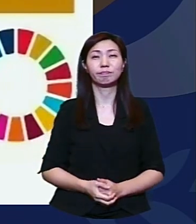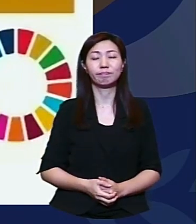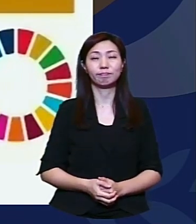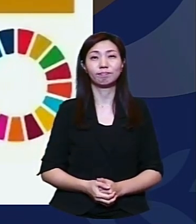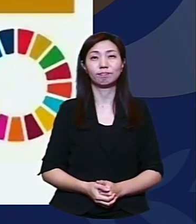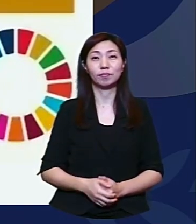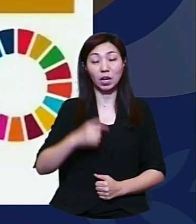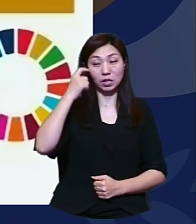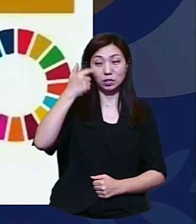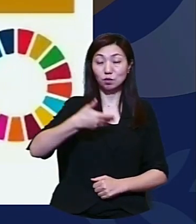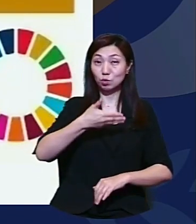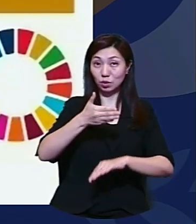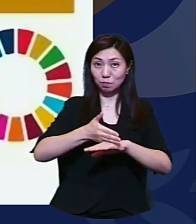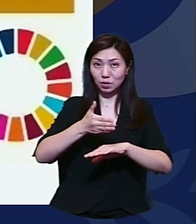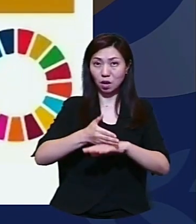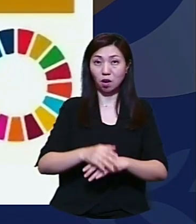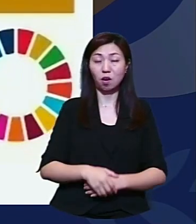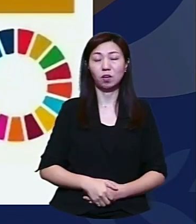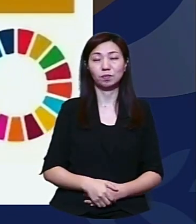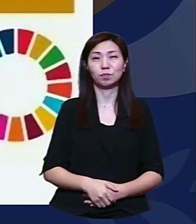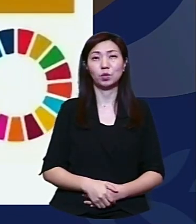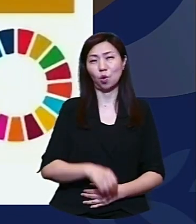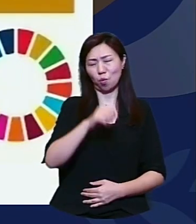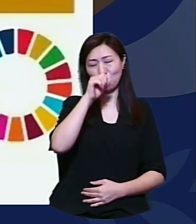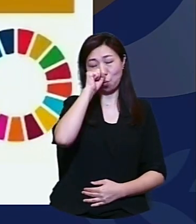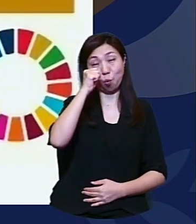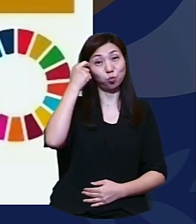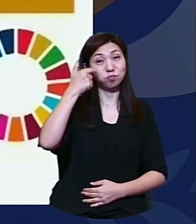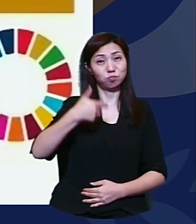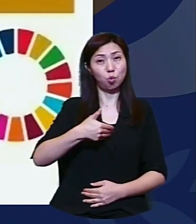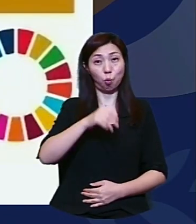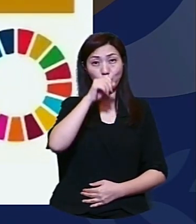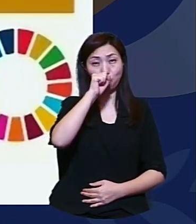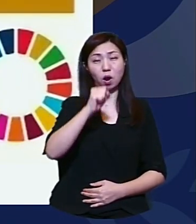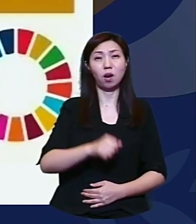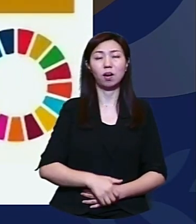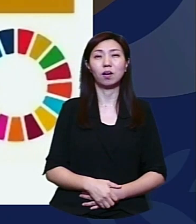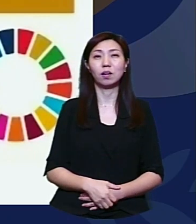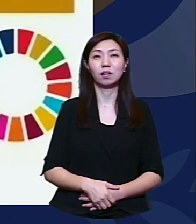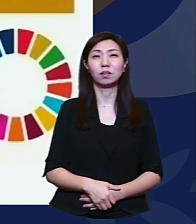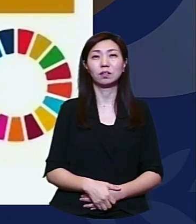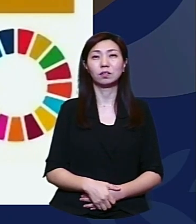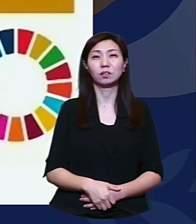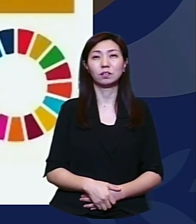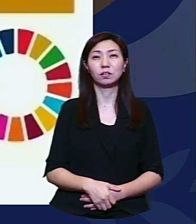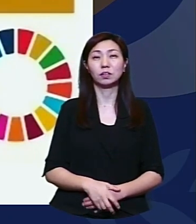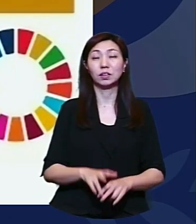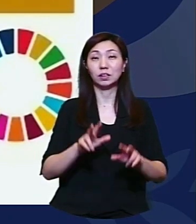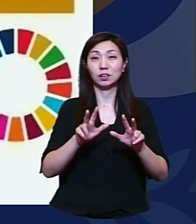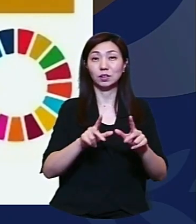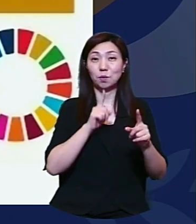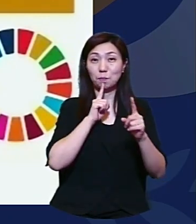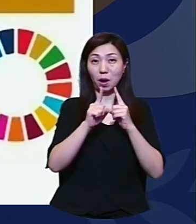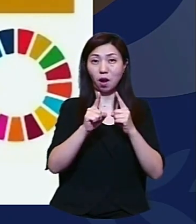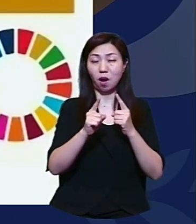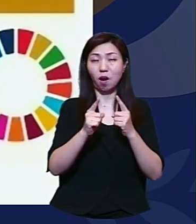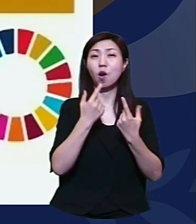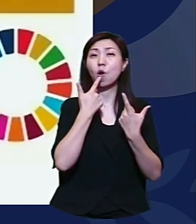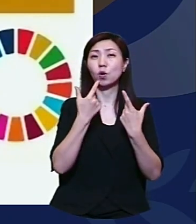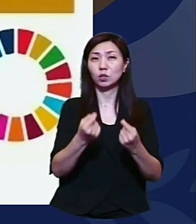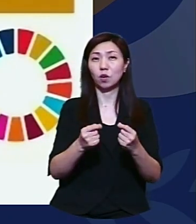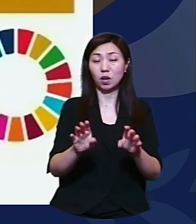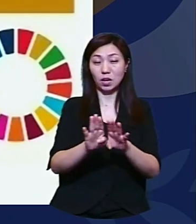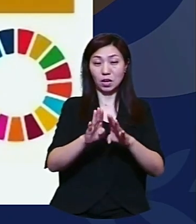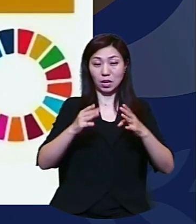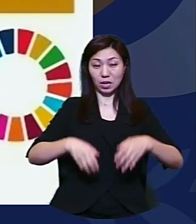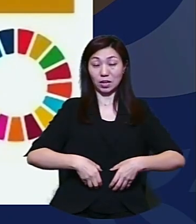Also a great question. And of course, the suggestion to have a sort of open, unified platform is something that we